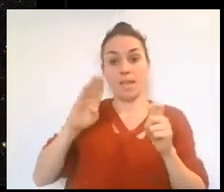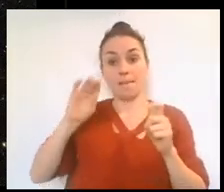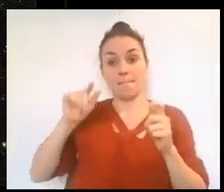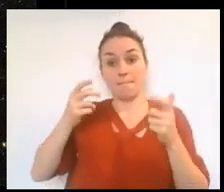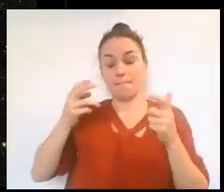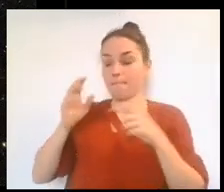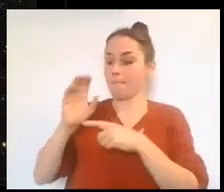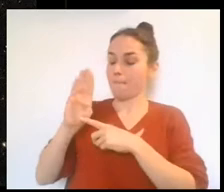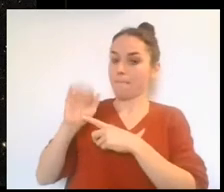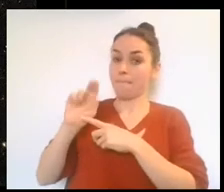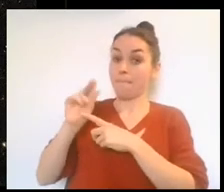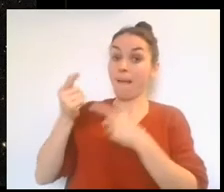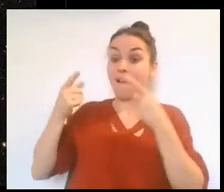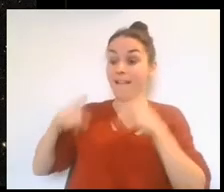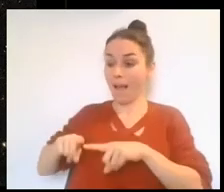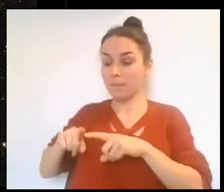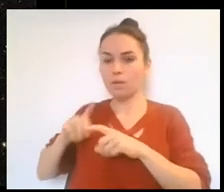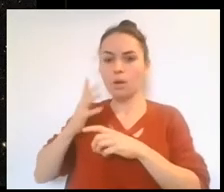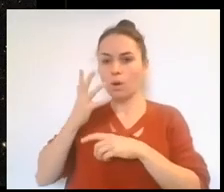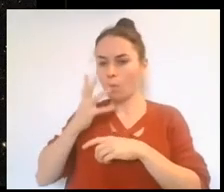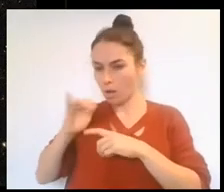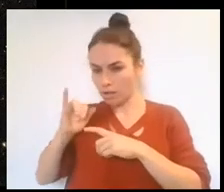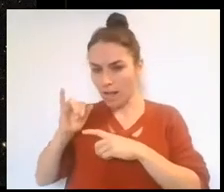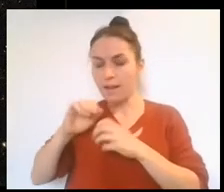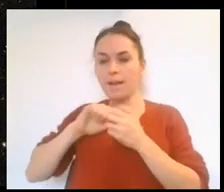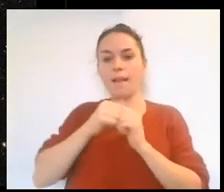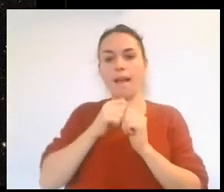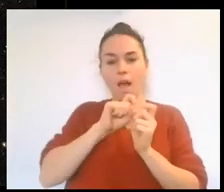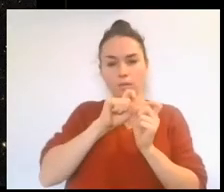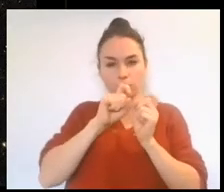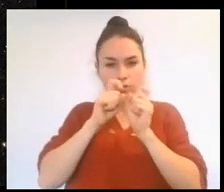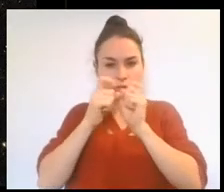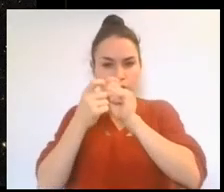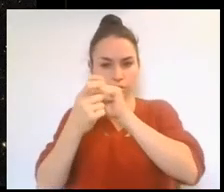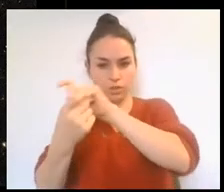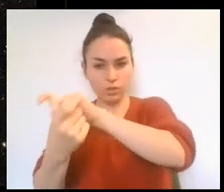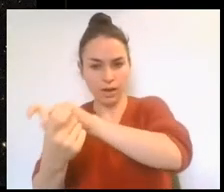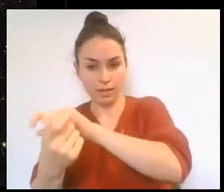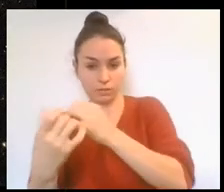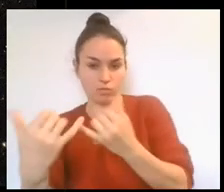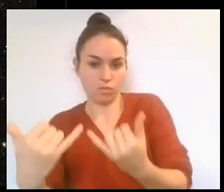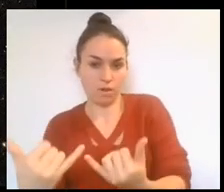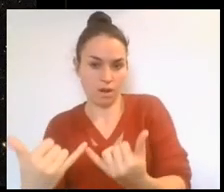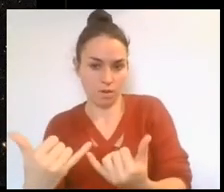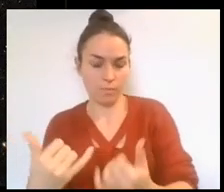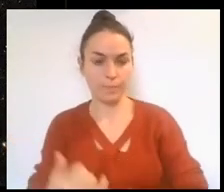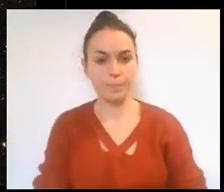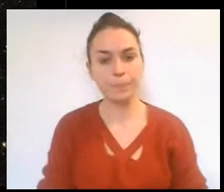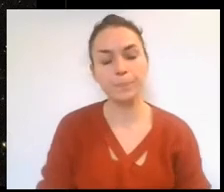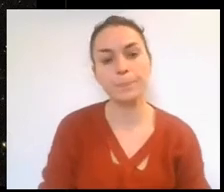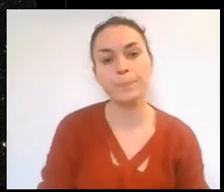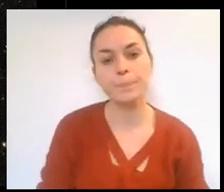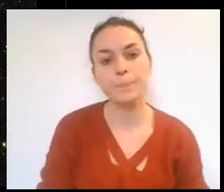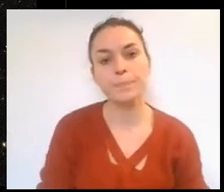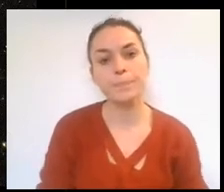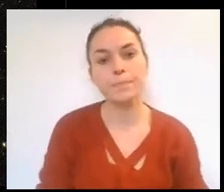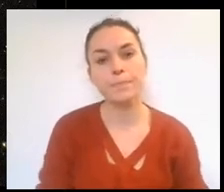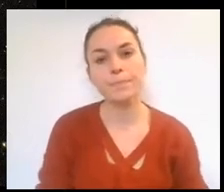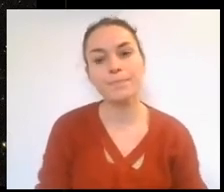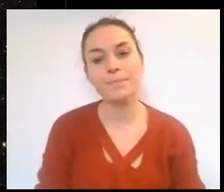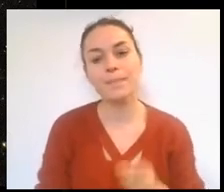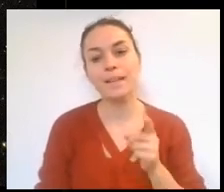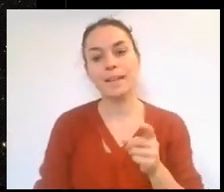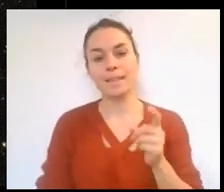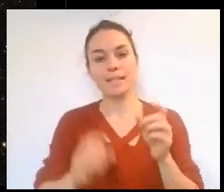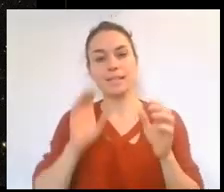time. The size of this image, by the way, is essentially the size of a grain of sand held at arm's length.